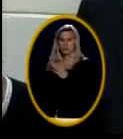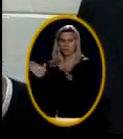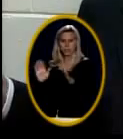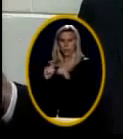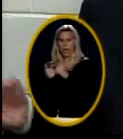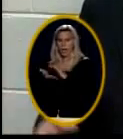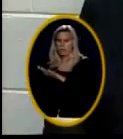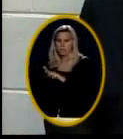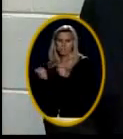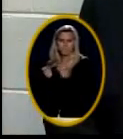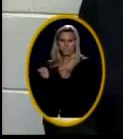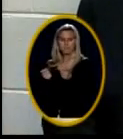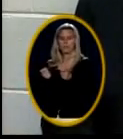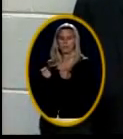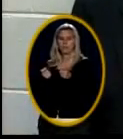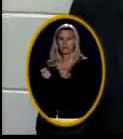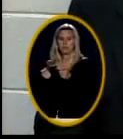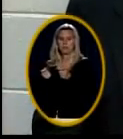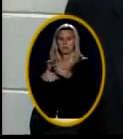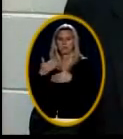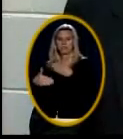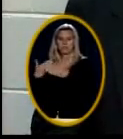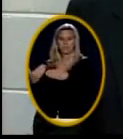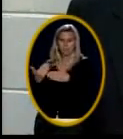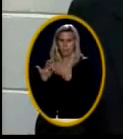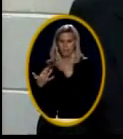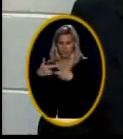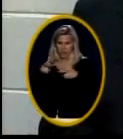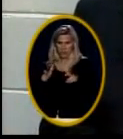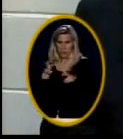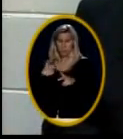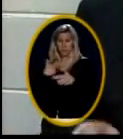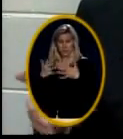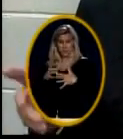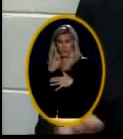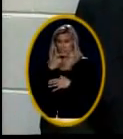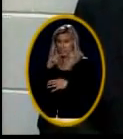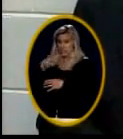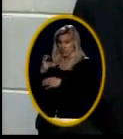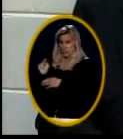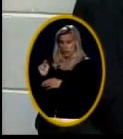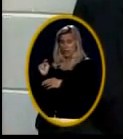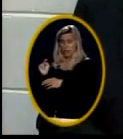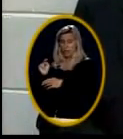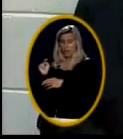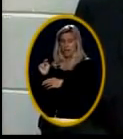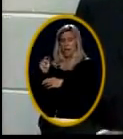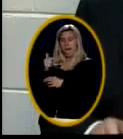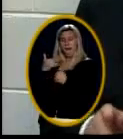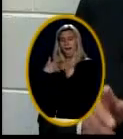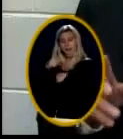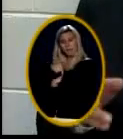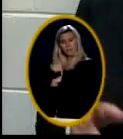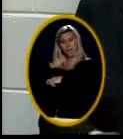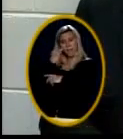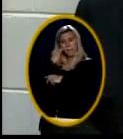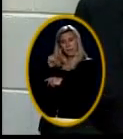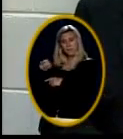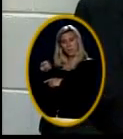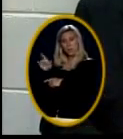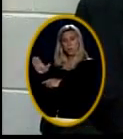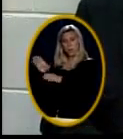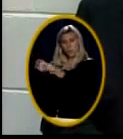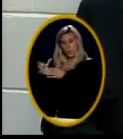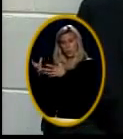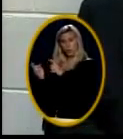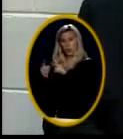operate the firing room. And when I got through, I said, John, I've got time. If you and your group would